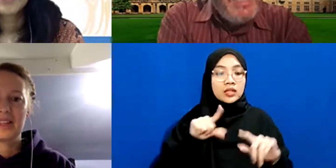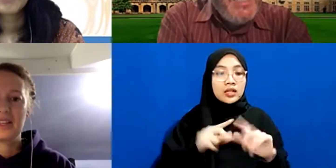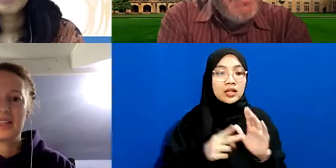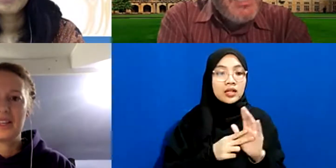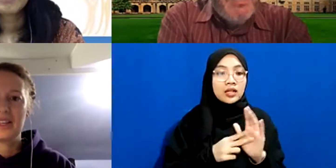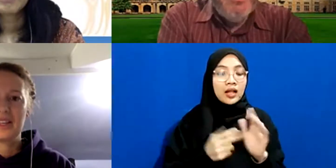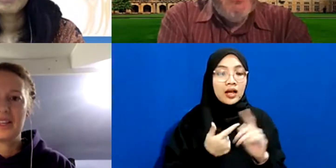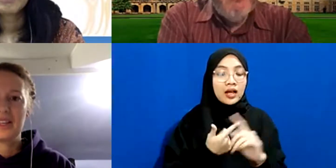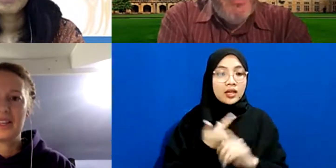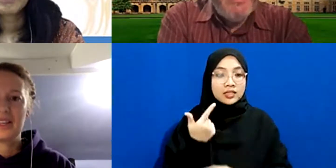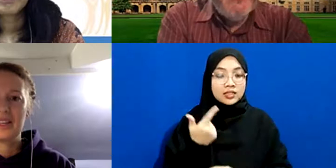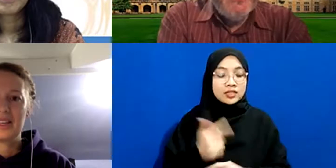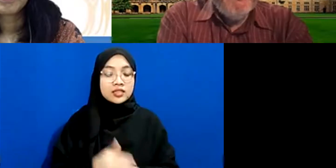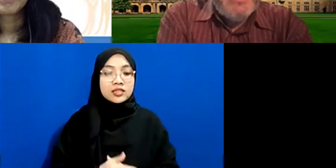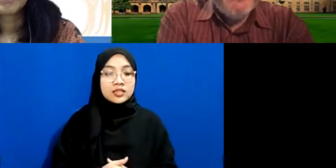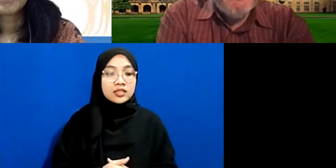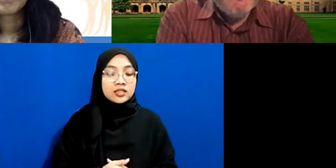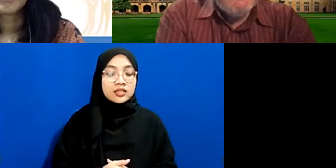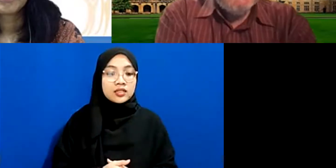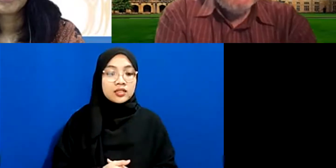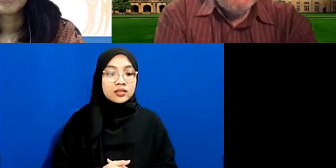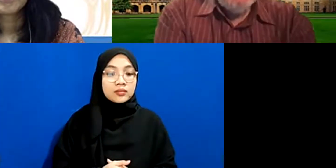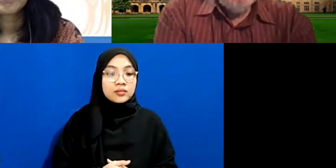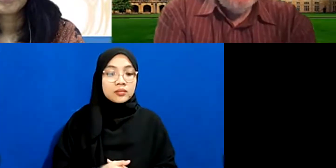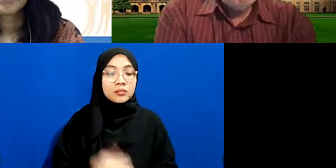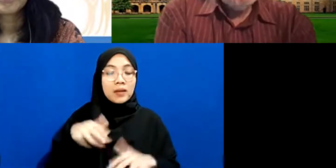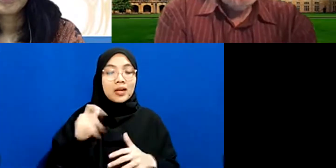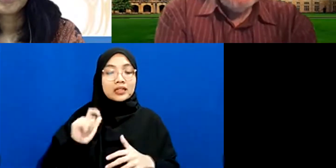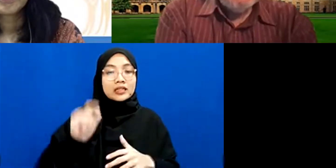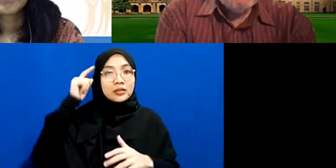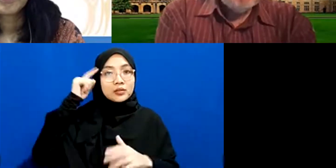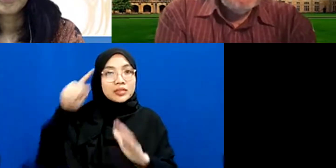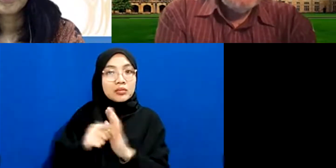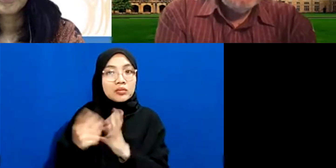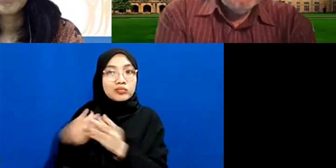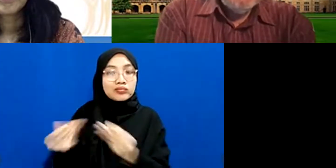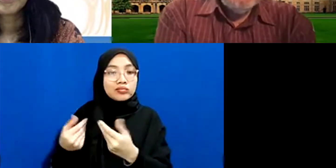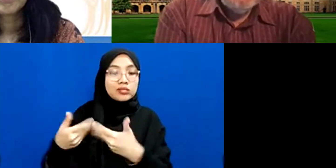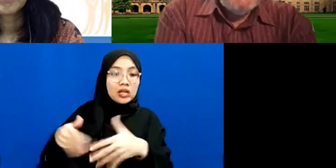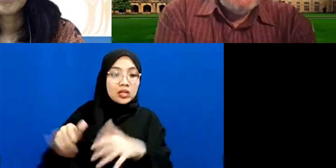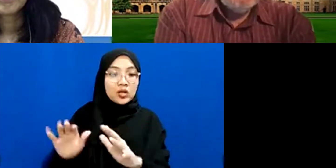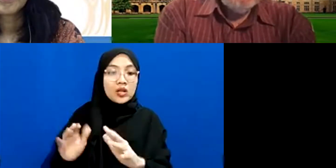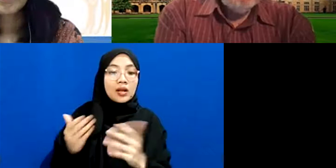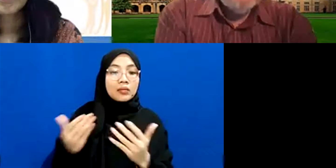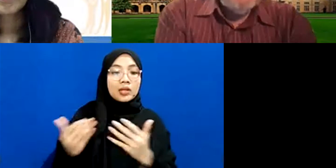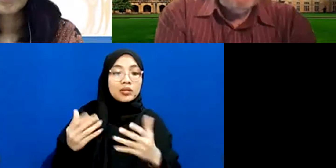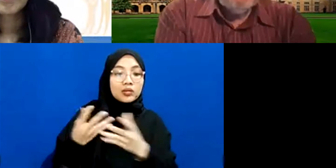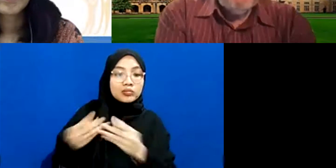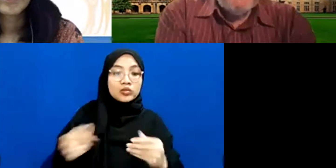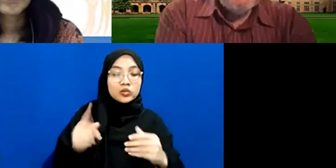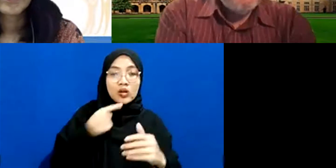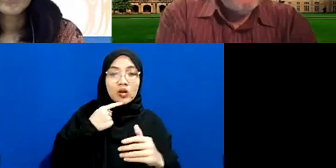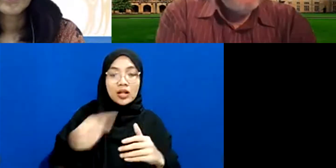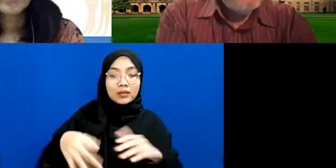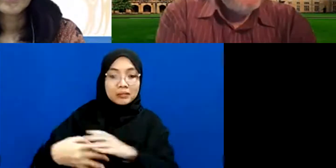breaking down stigma and breaking down marginalization and those sorts of things is really part of